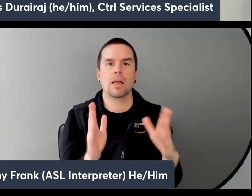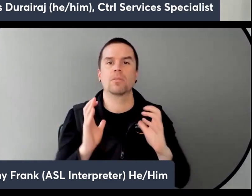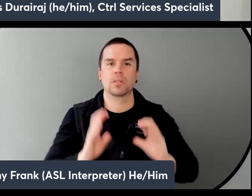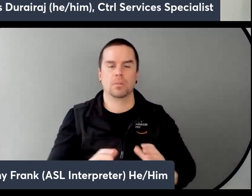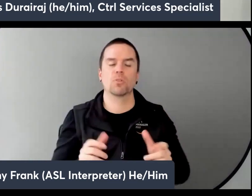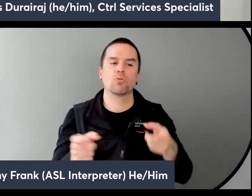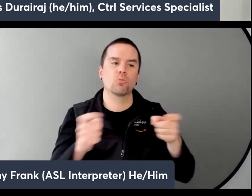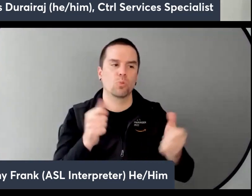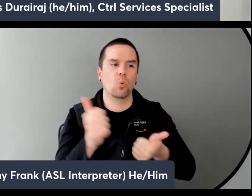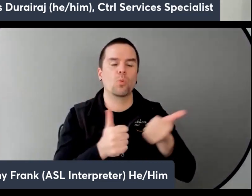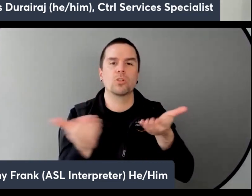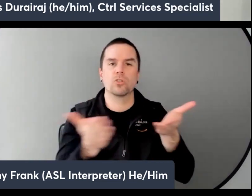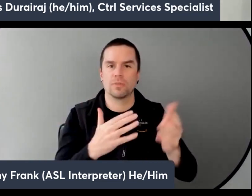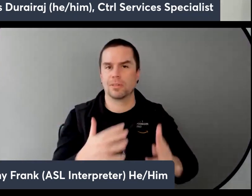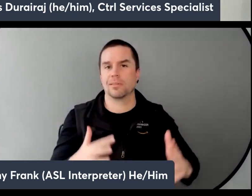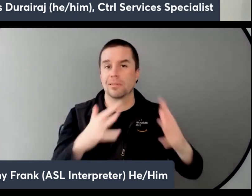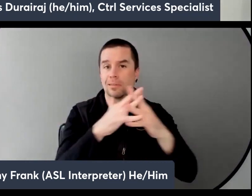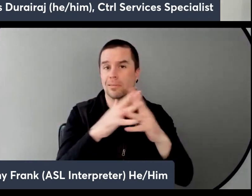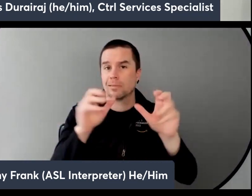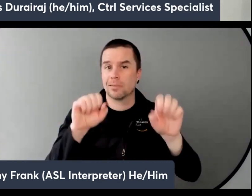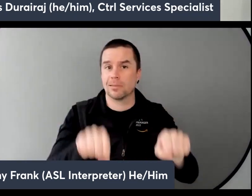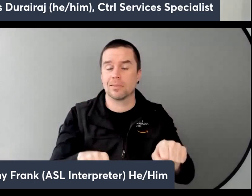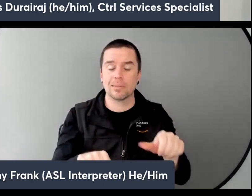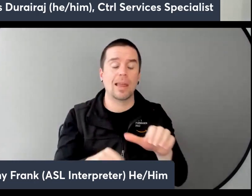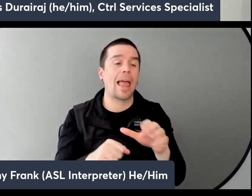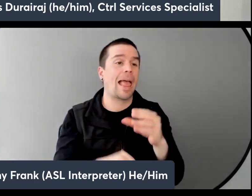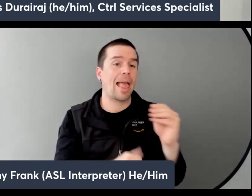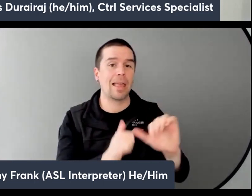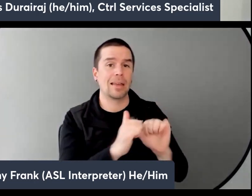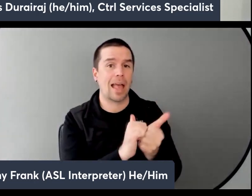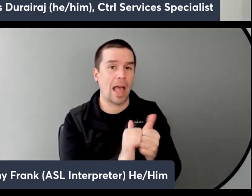launched and how those services are